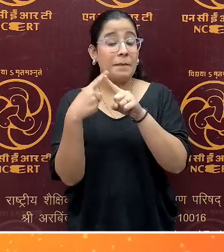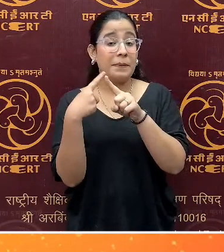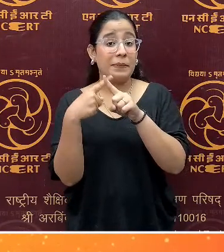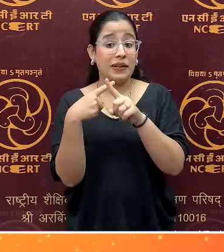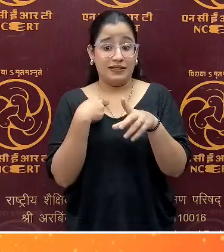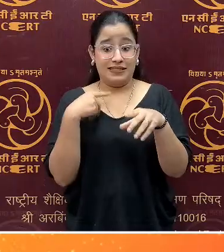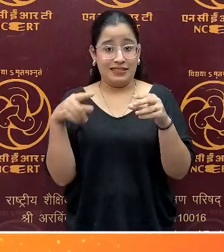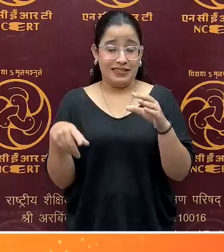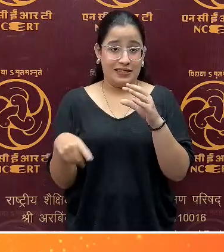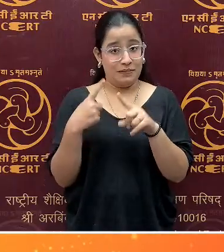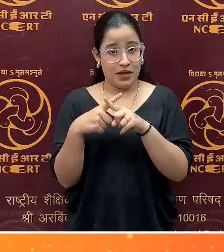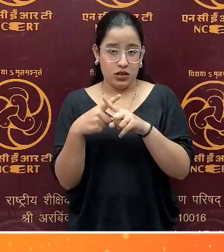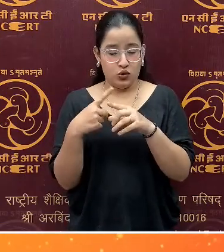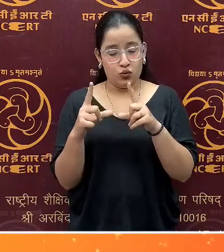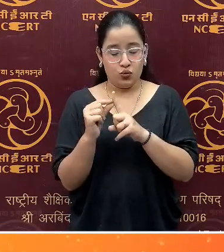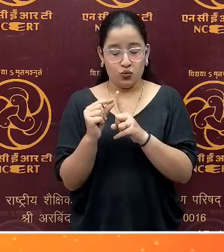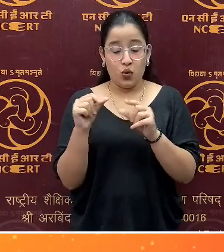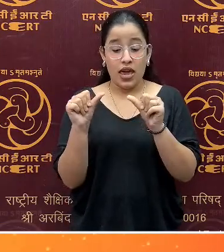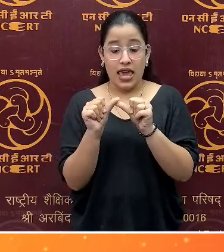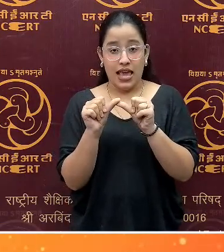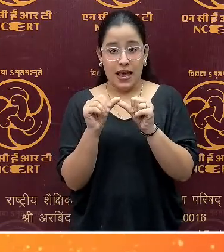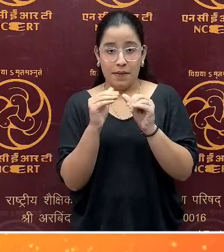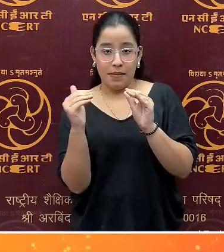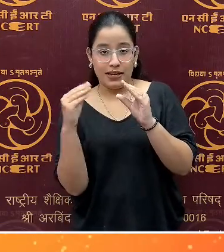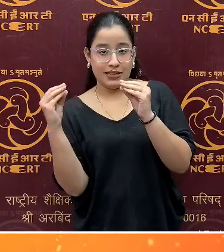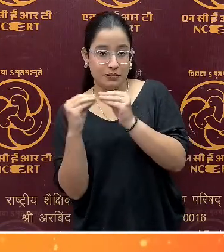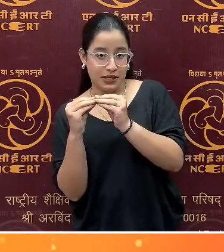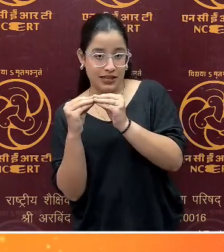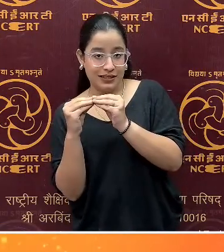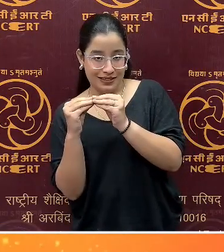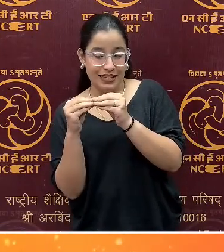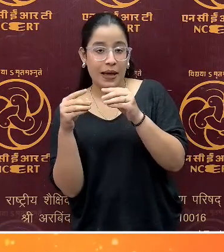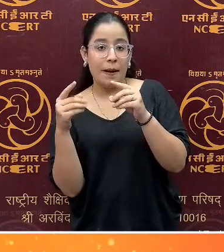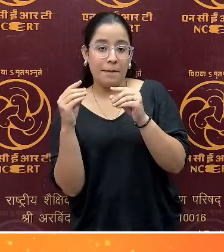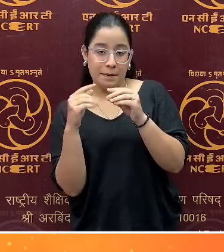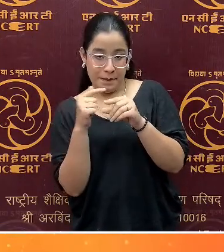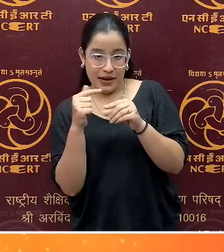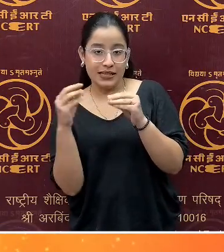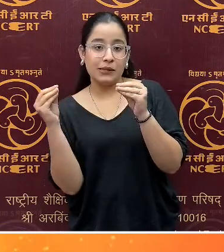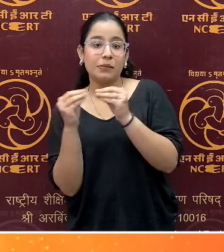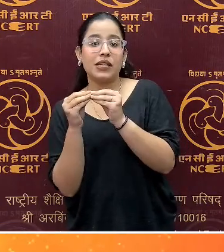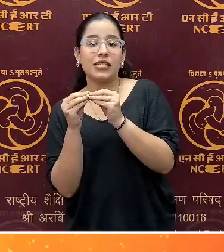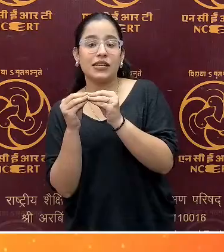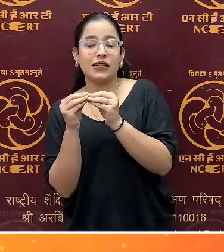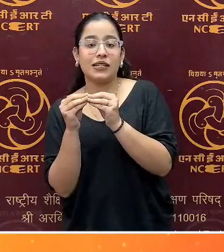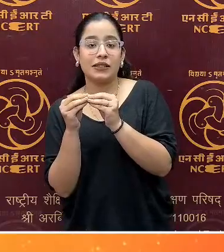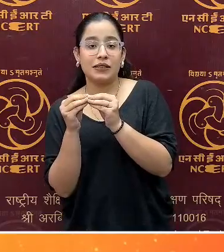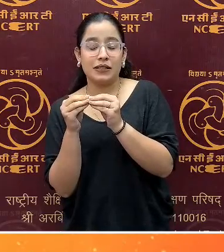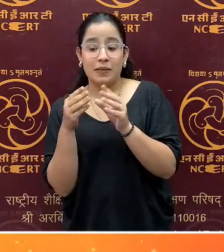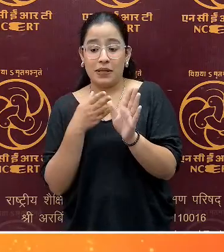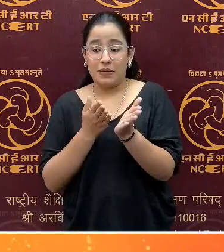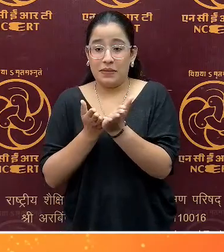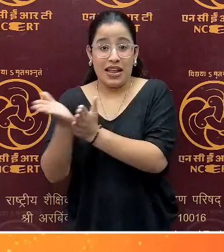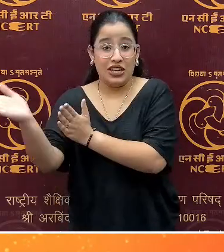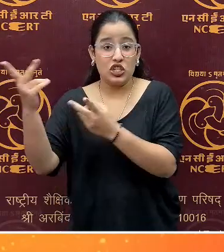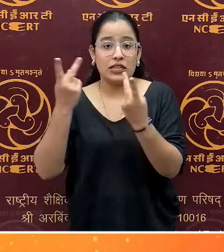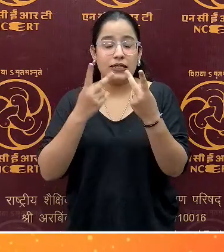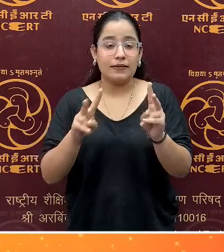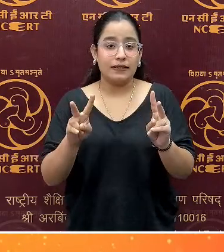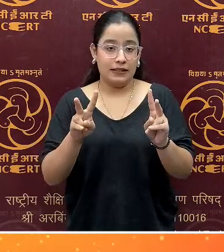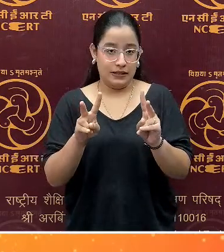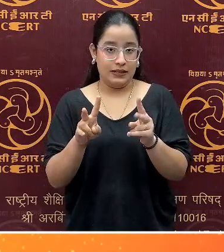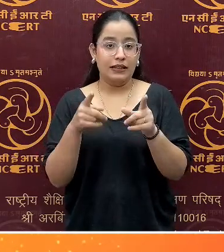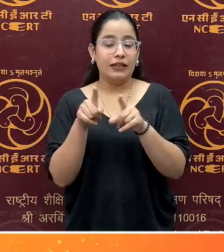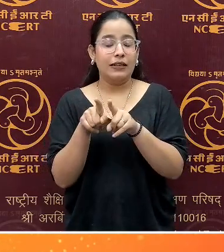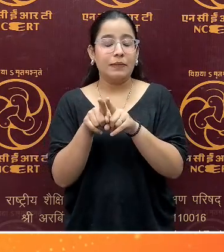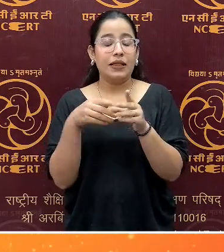the two vectors, that is A and another vector. But the other vector is opposite to the direction of the vector B. So